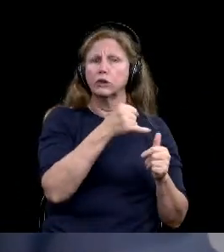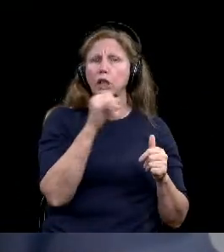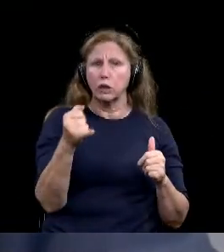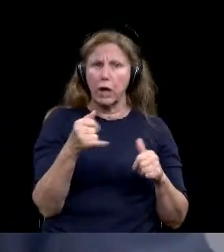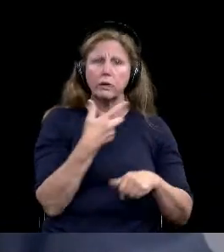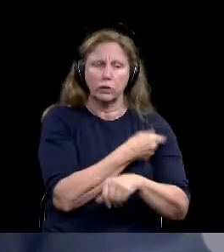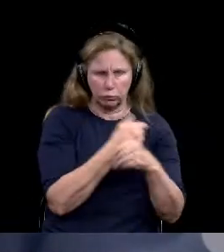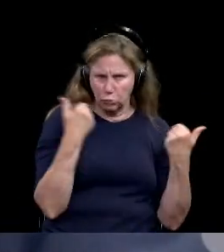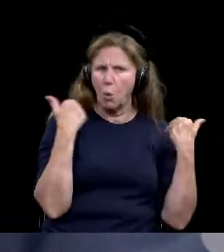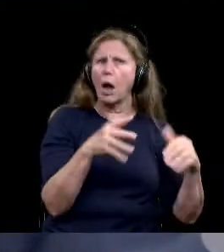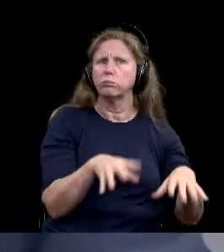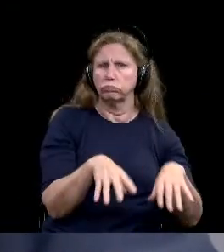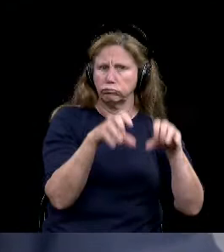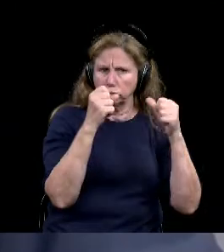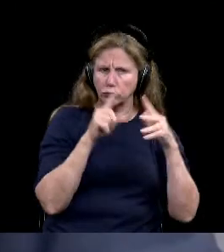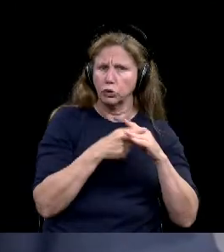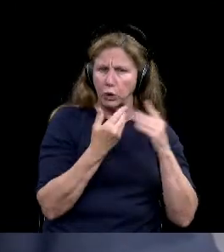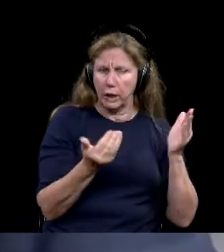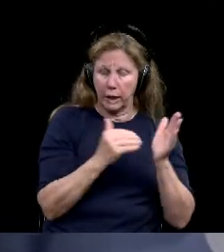another option for our communities